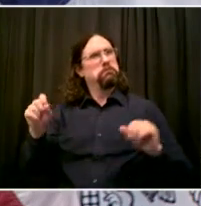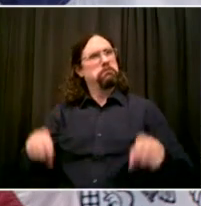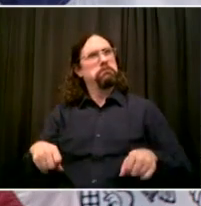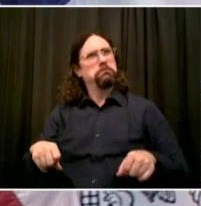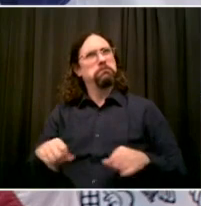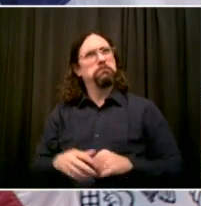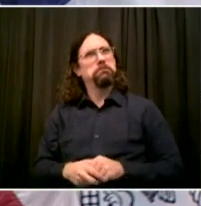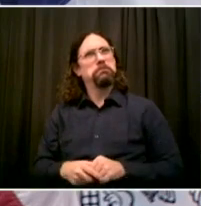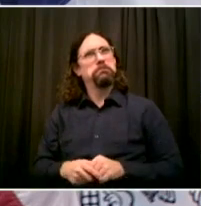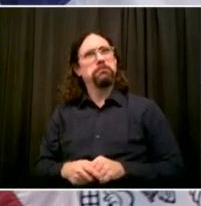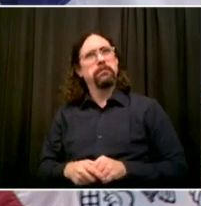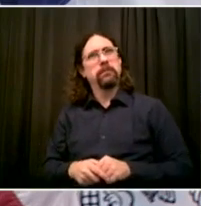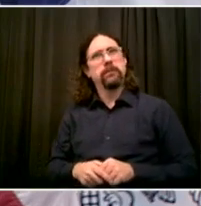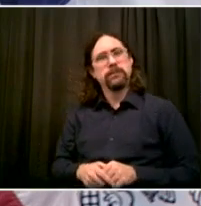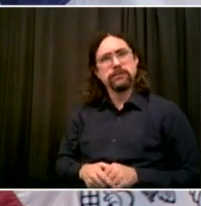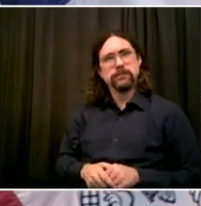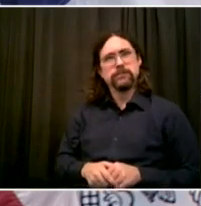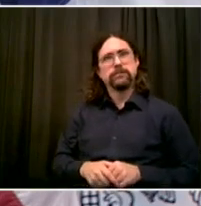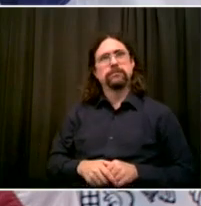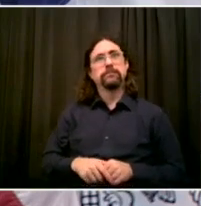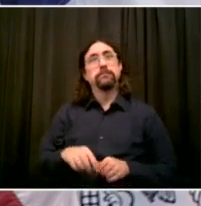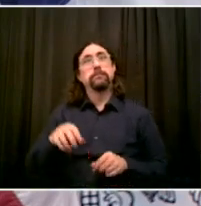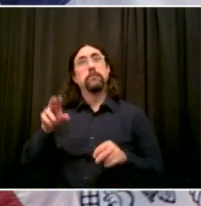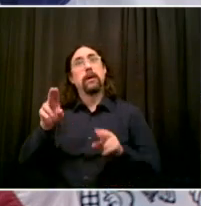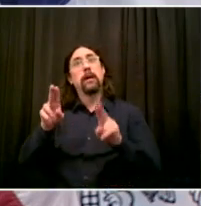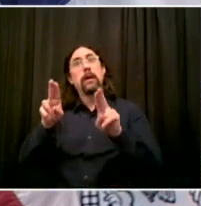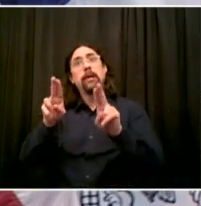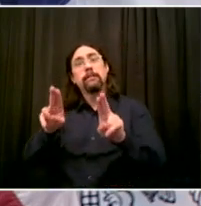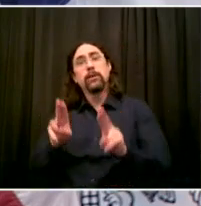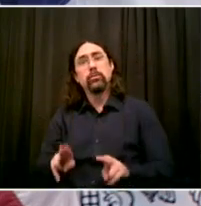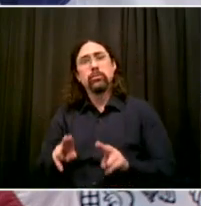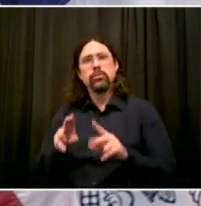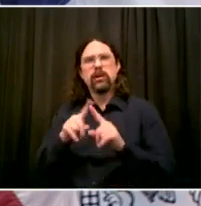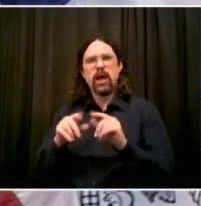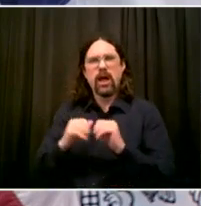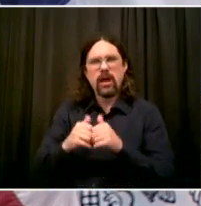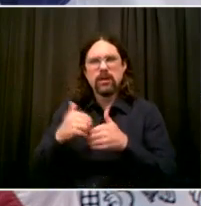to speak to that, when we're going to have the next steps in the process?